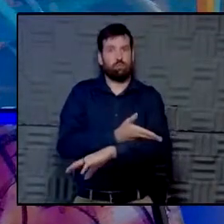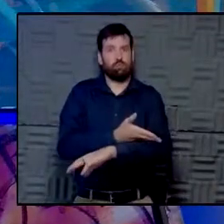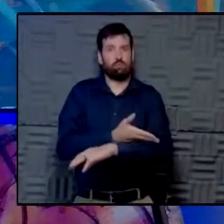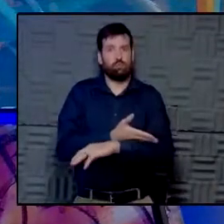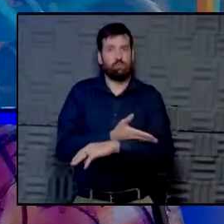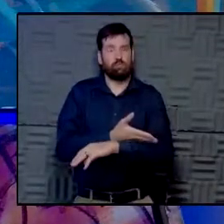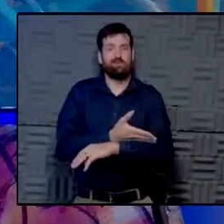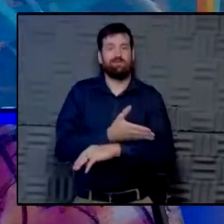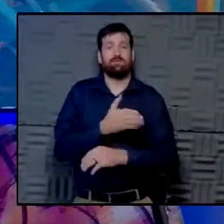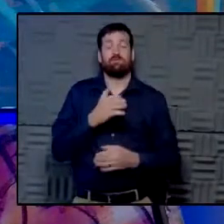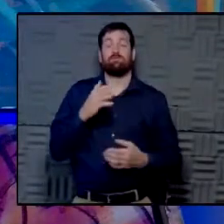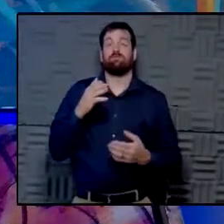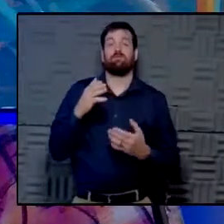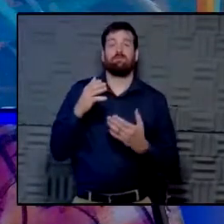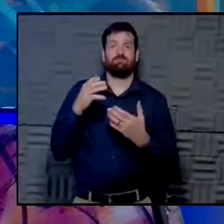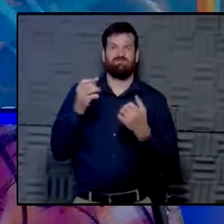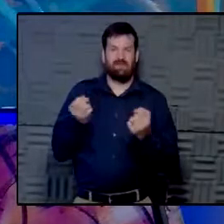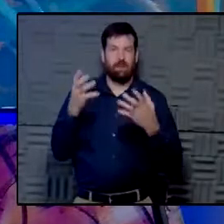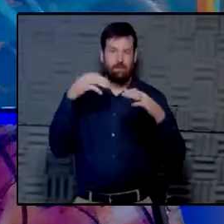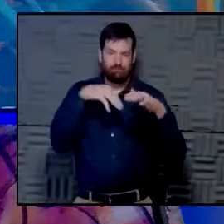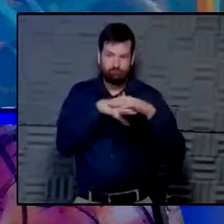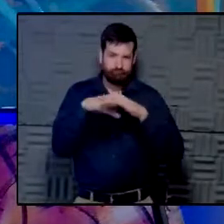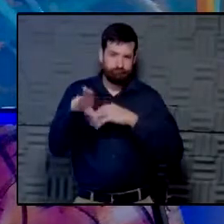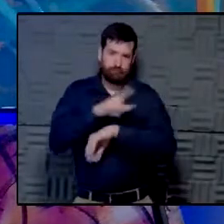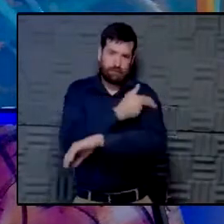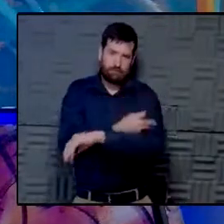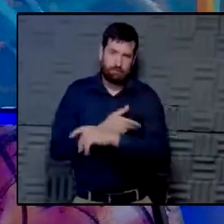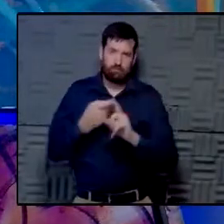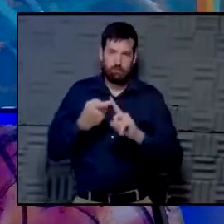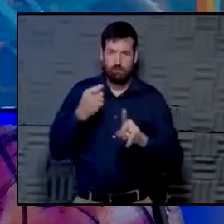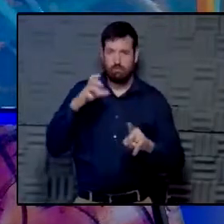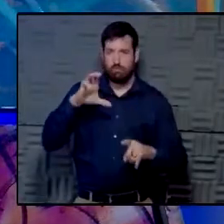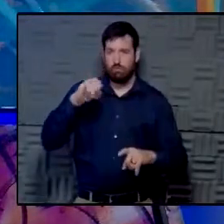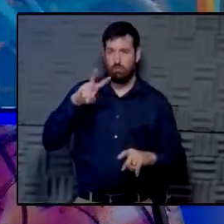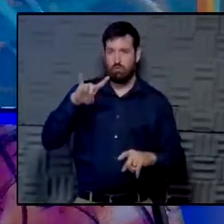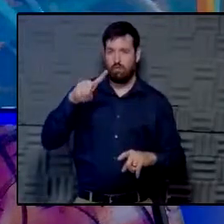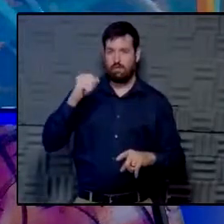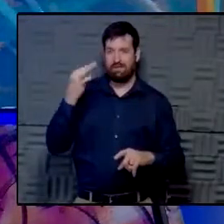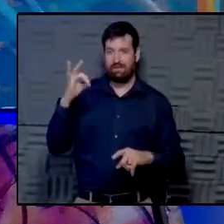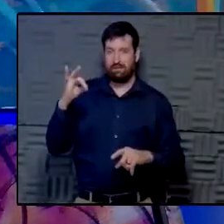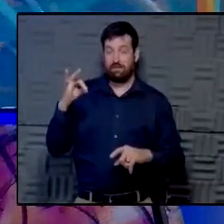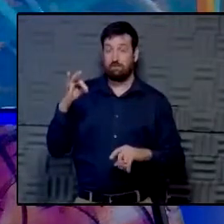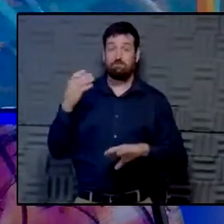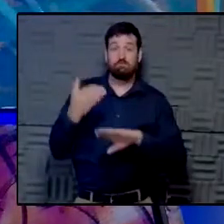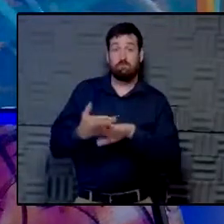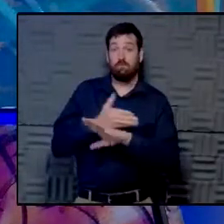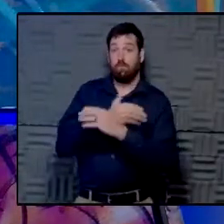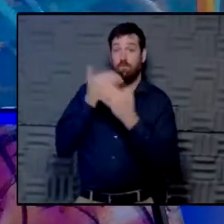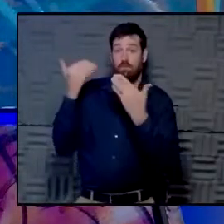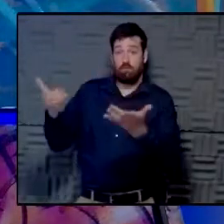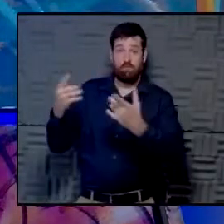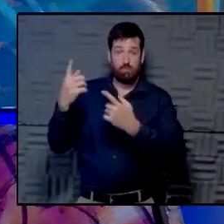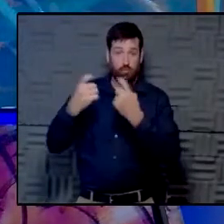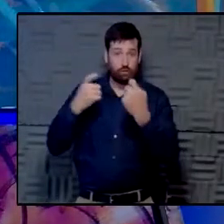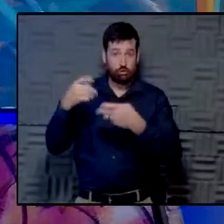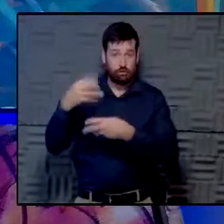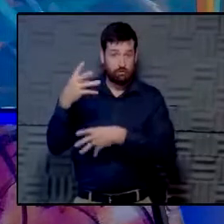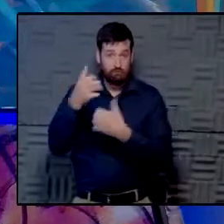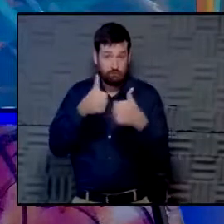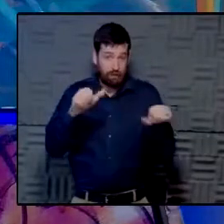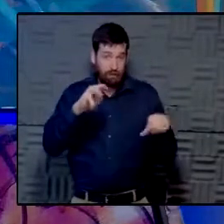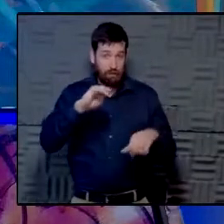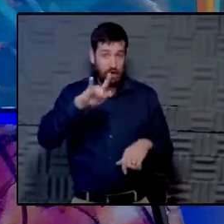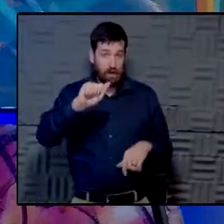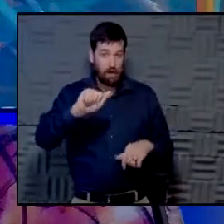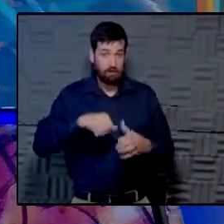the amount of hospitalizations from COVID-19. So before we move on to our questions, are there any media